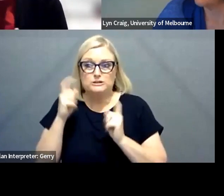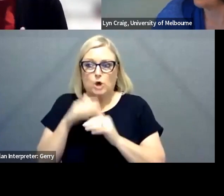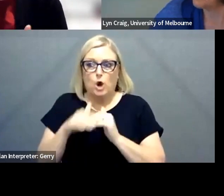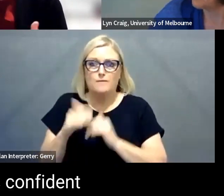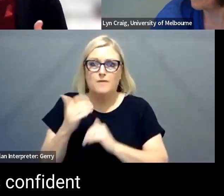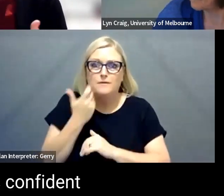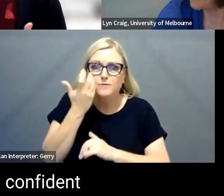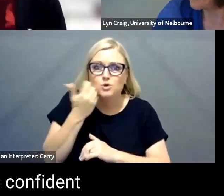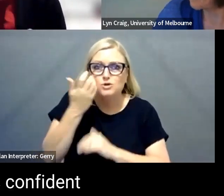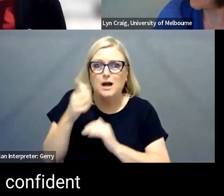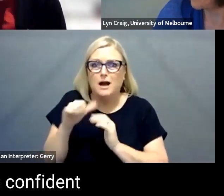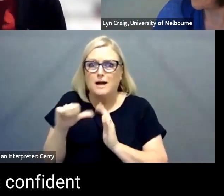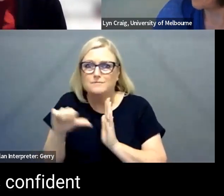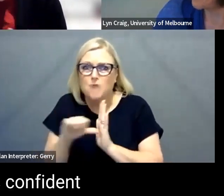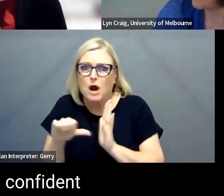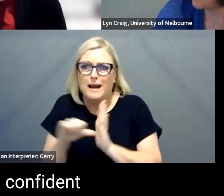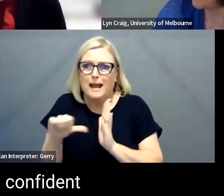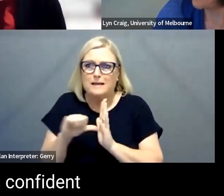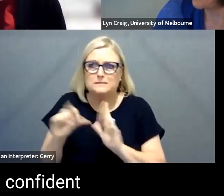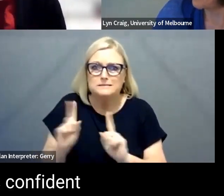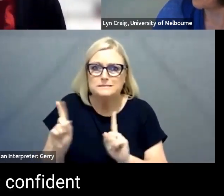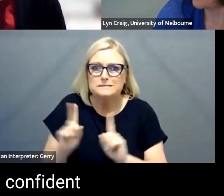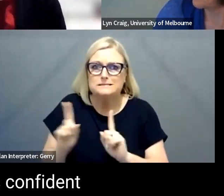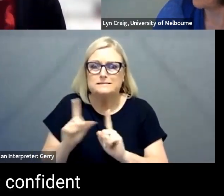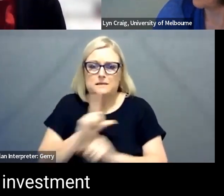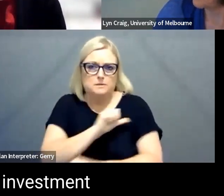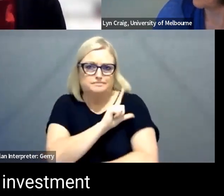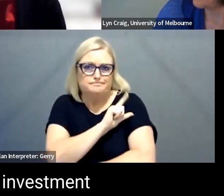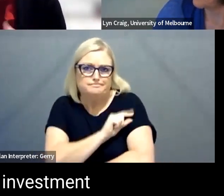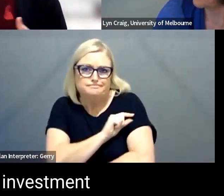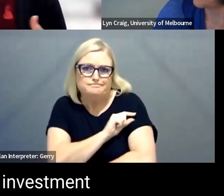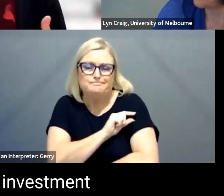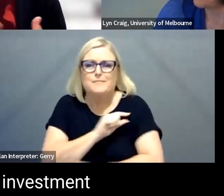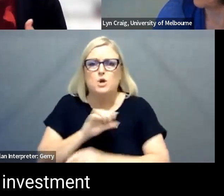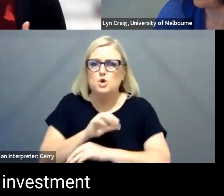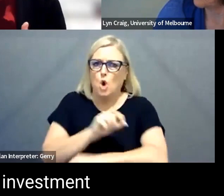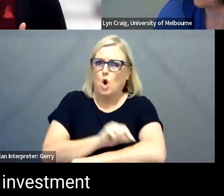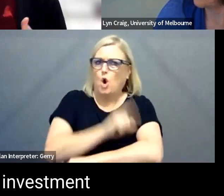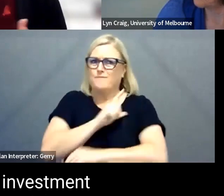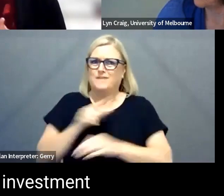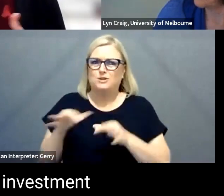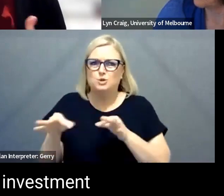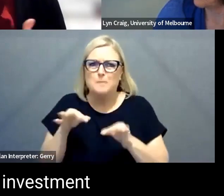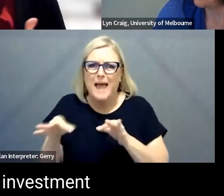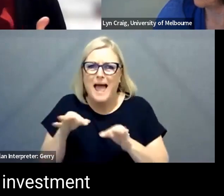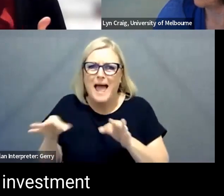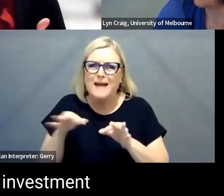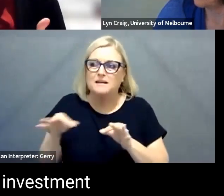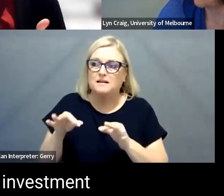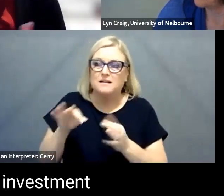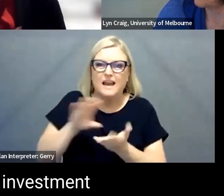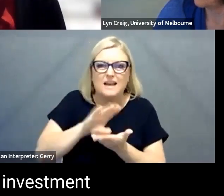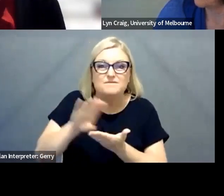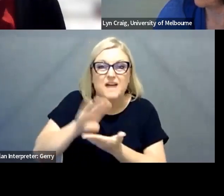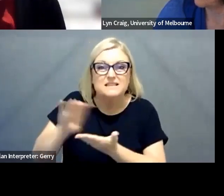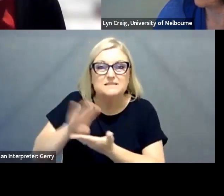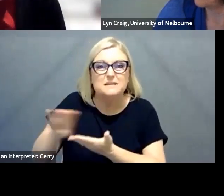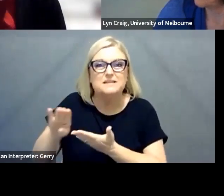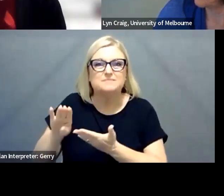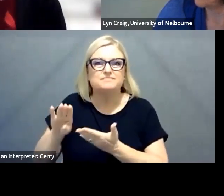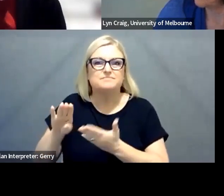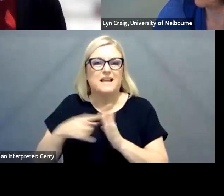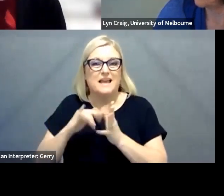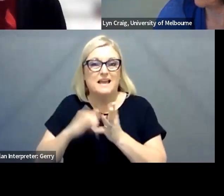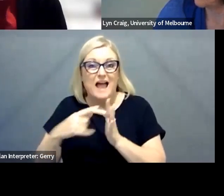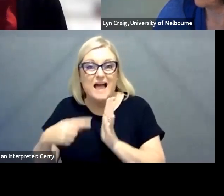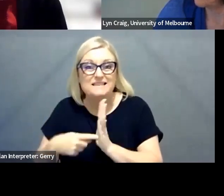situation. They felt less confident in their ability to plan and had lower investment in kind of long-term risk assets than men at the